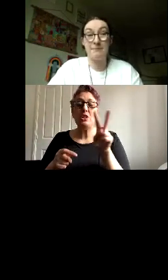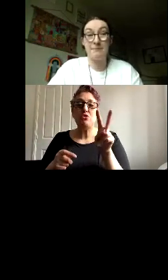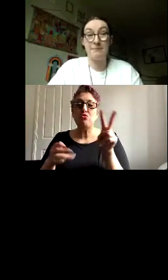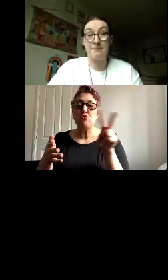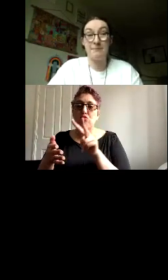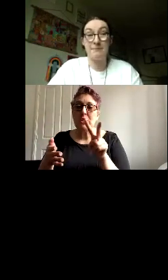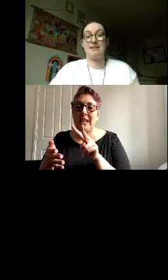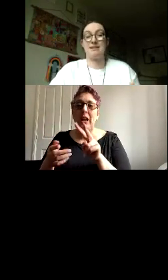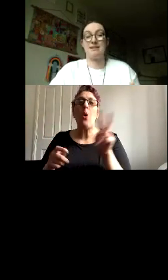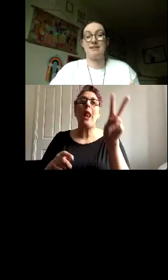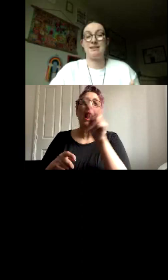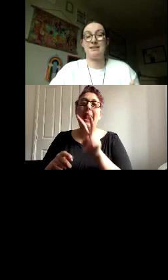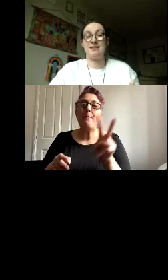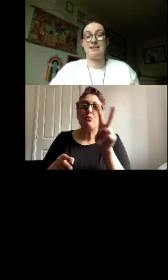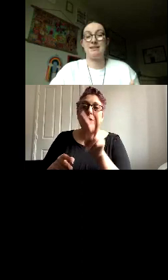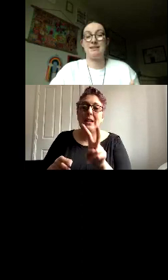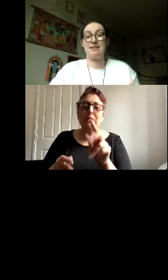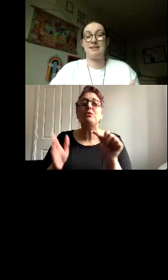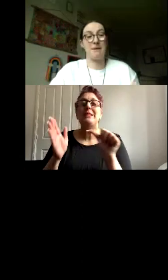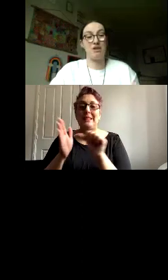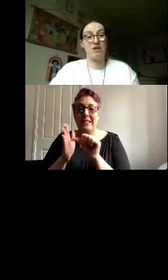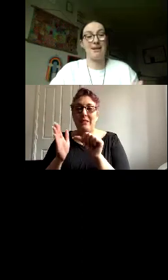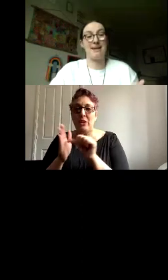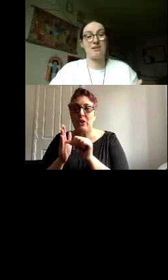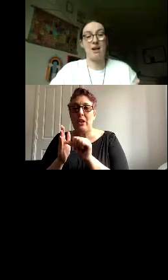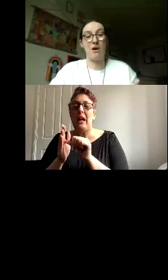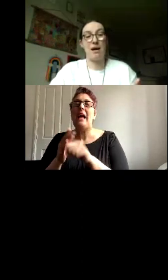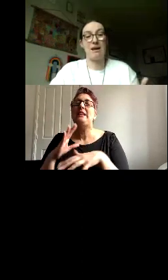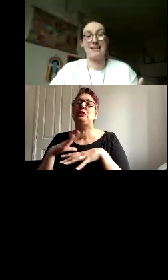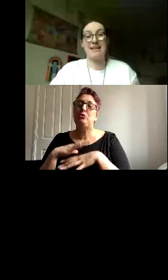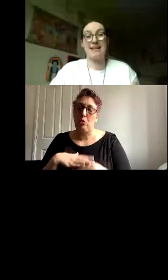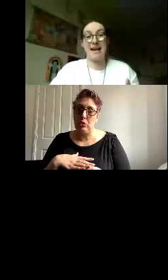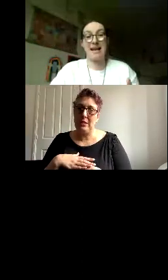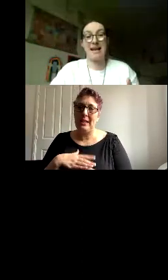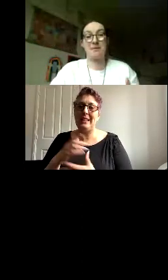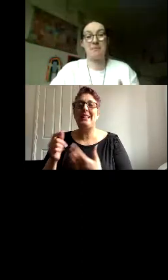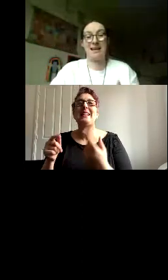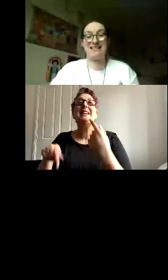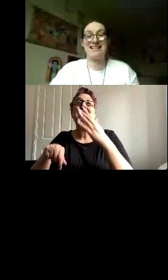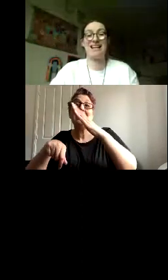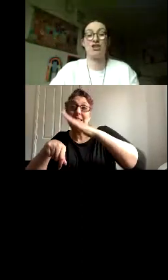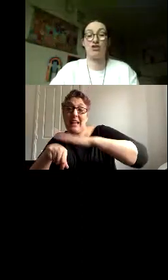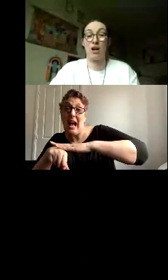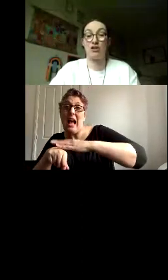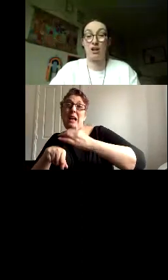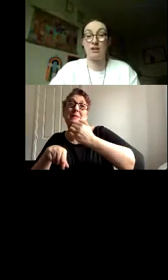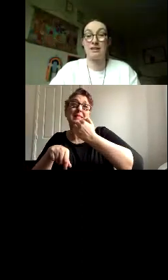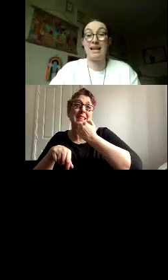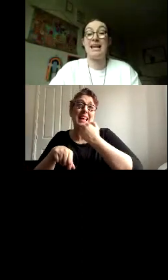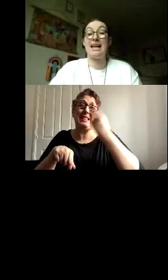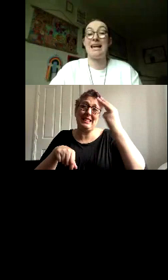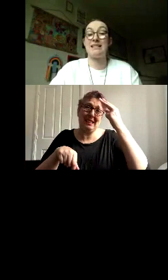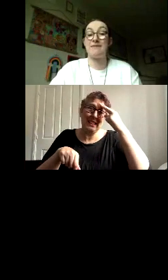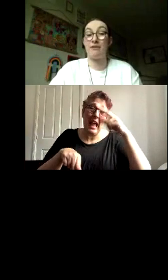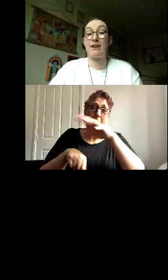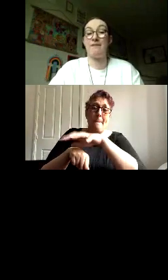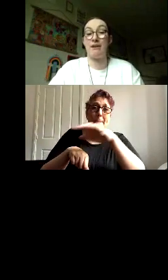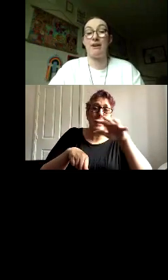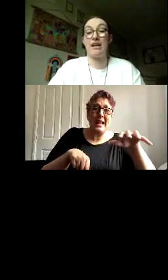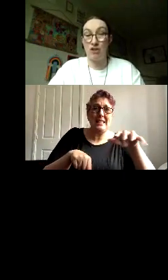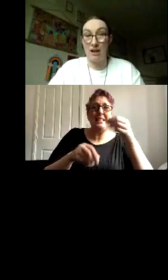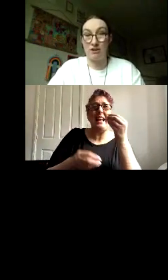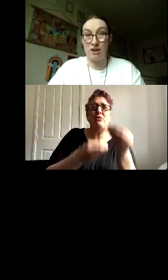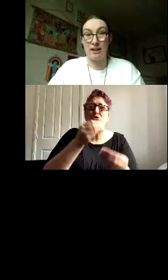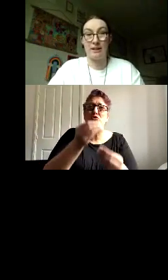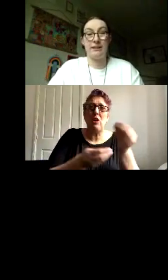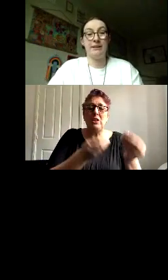thing, particularly speech reading times, dates, names, places and instructions is very,